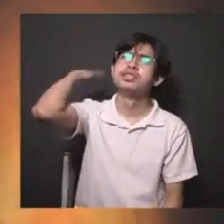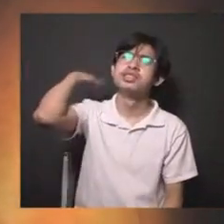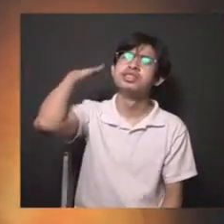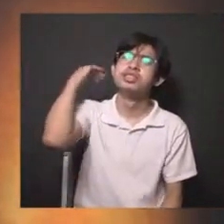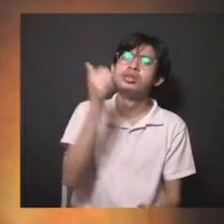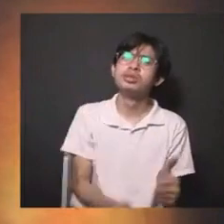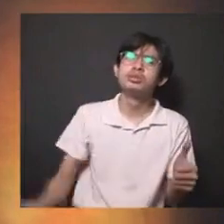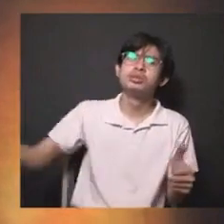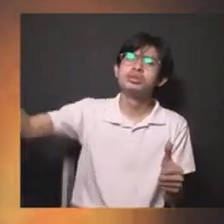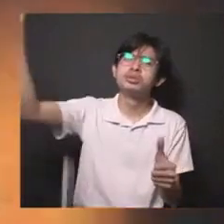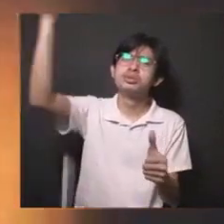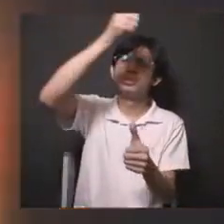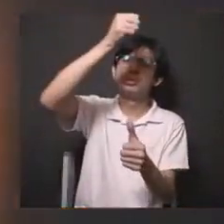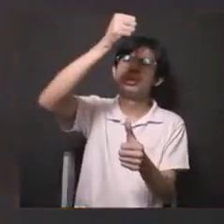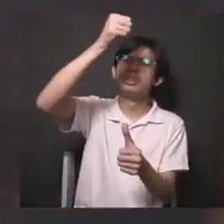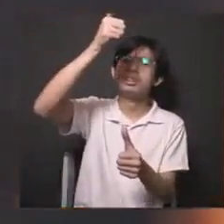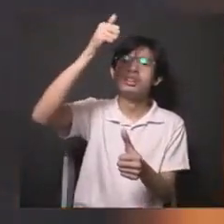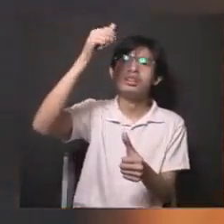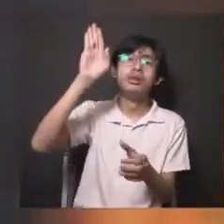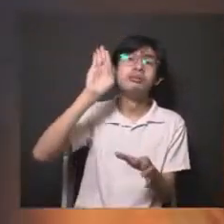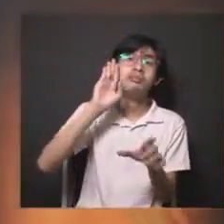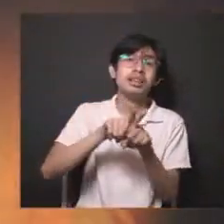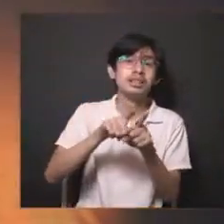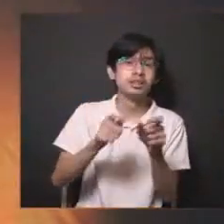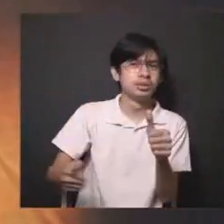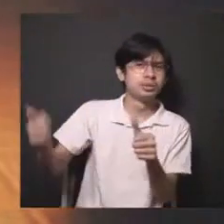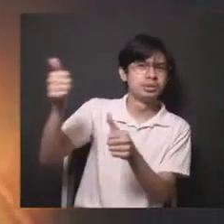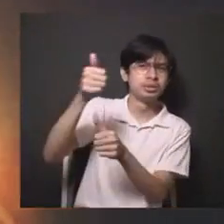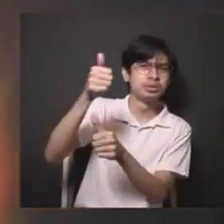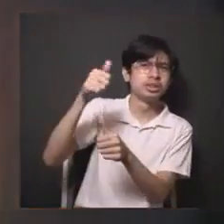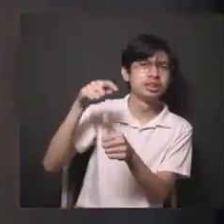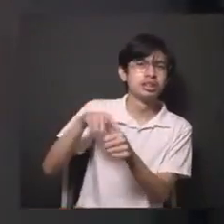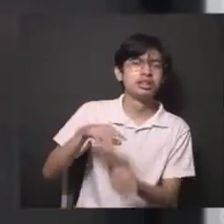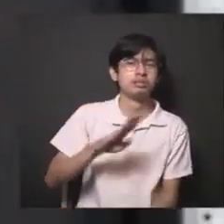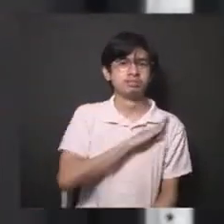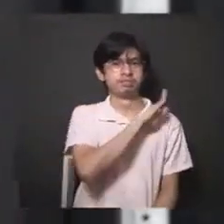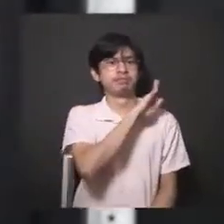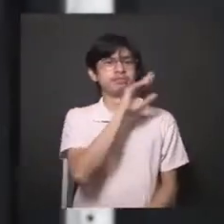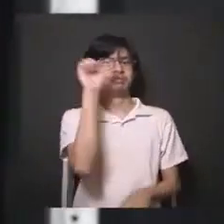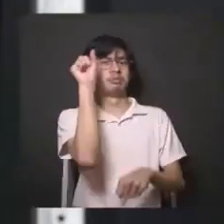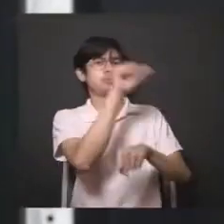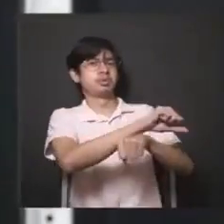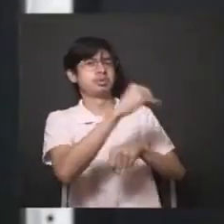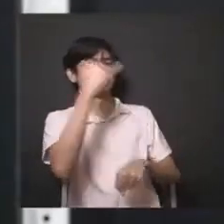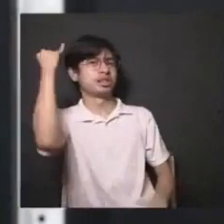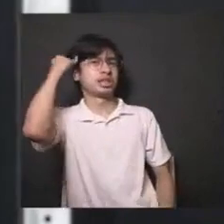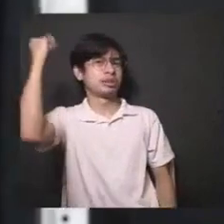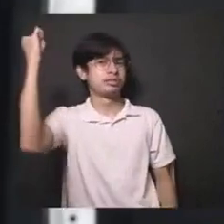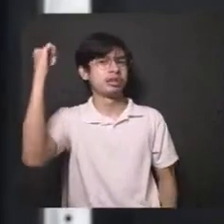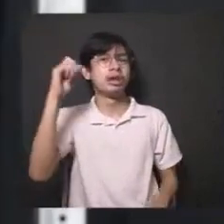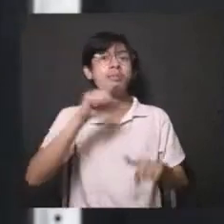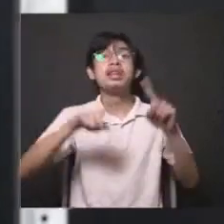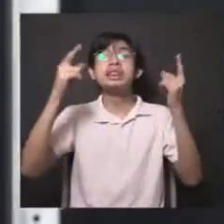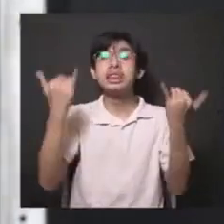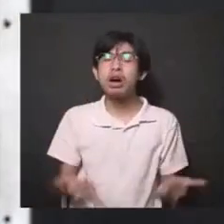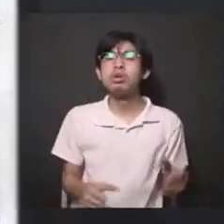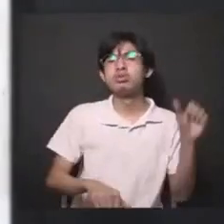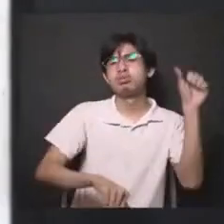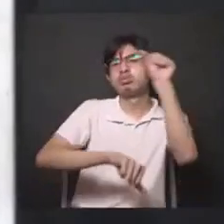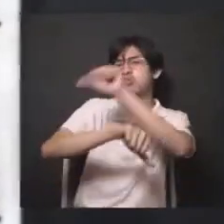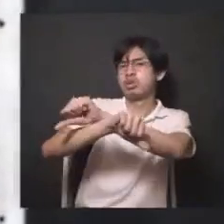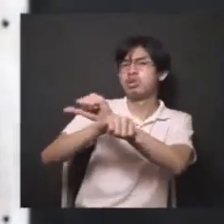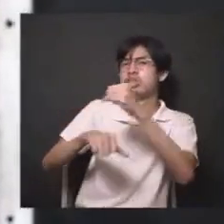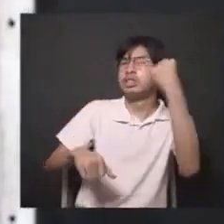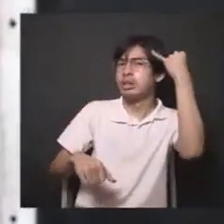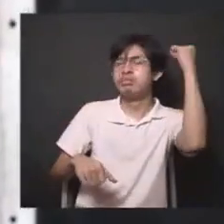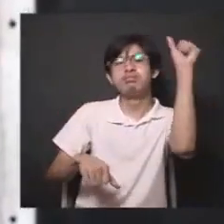brothers, right? They had every authority over Joseph. But now, you see that it's Joseph who has authority over them. What